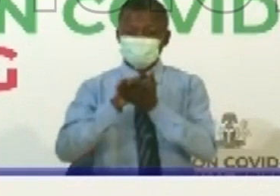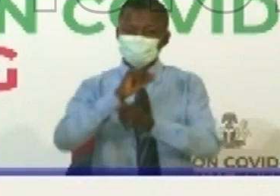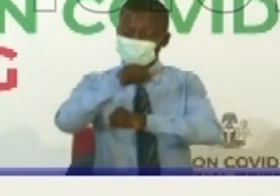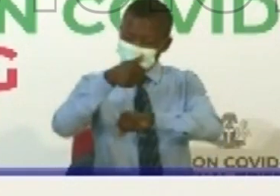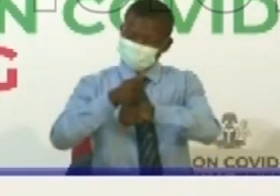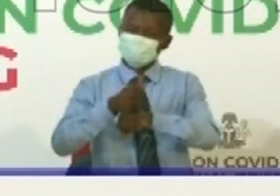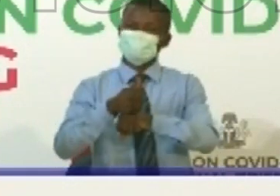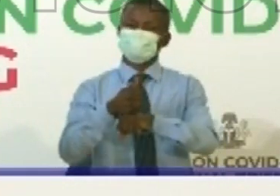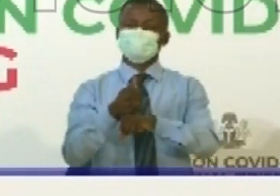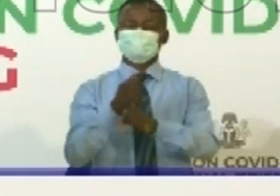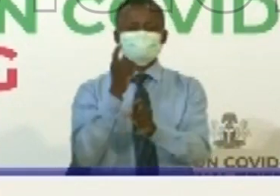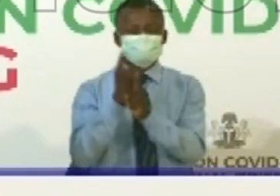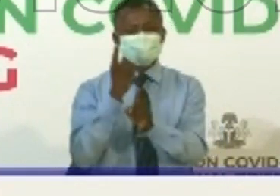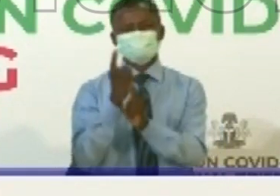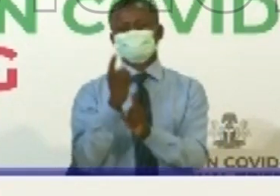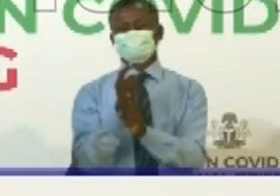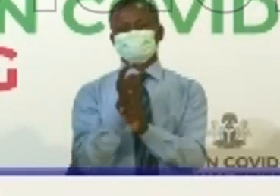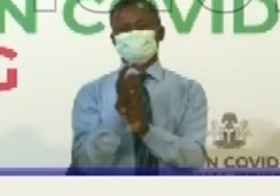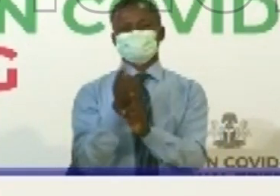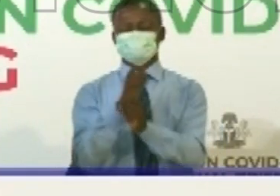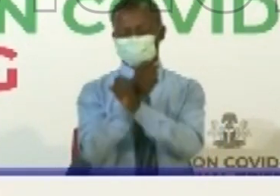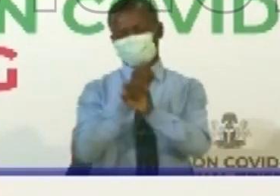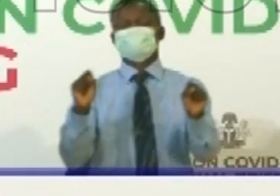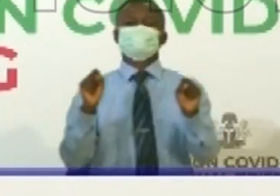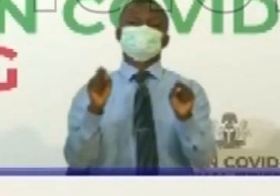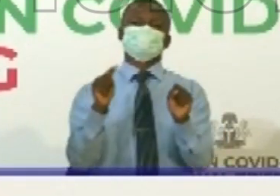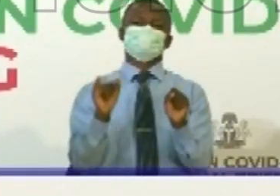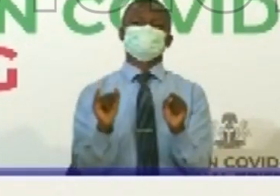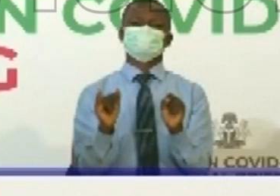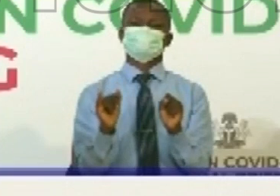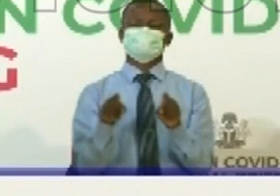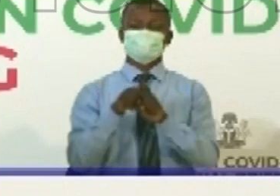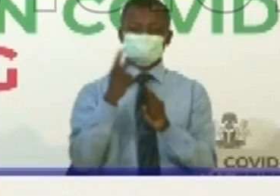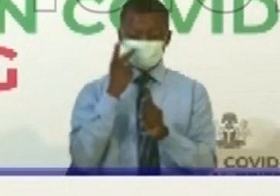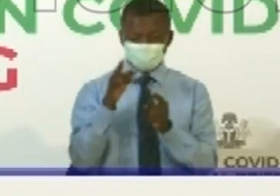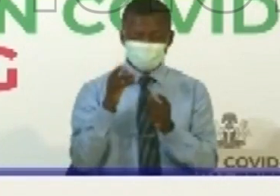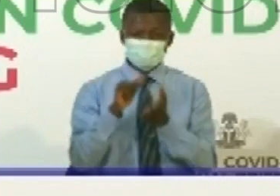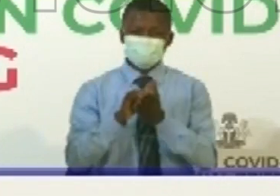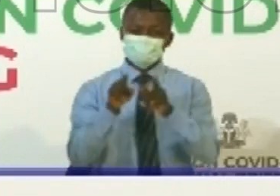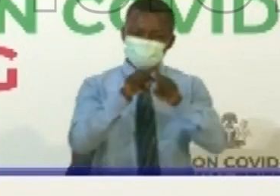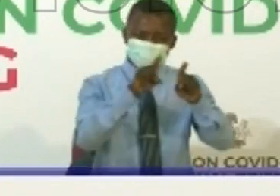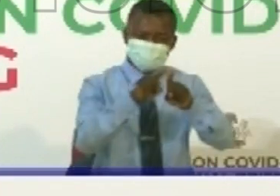the safety. And in so doing, you want to look at the various segments of the society.